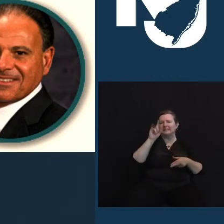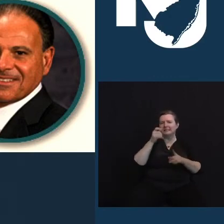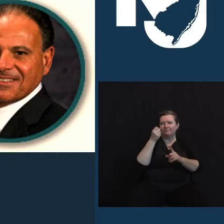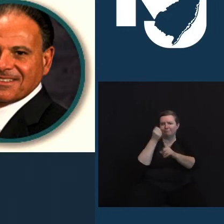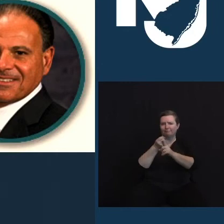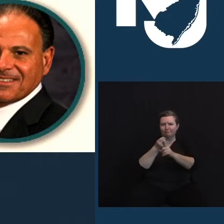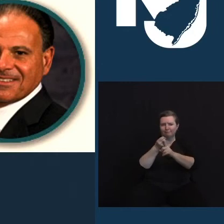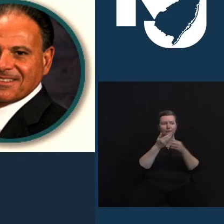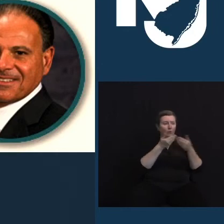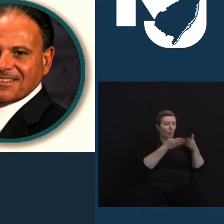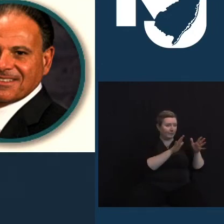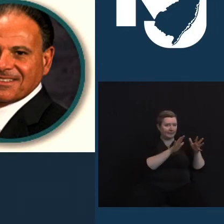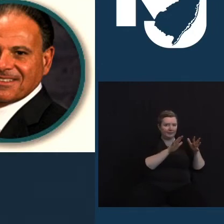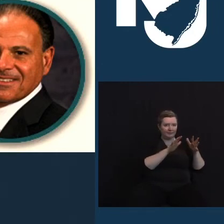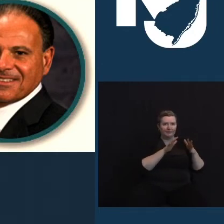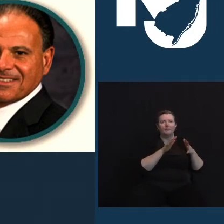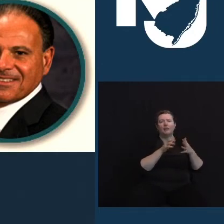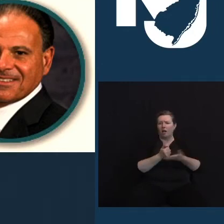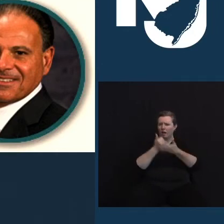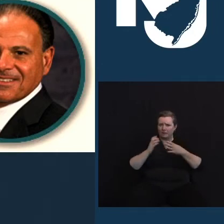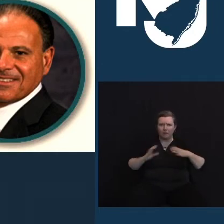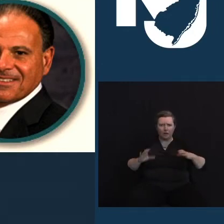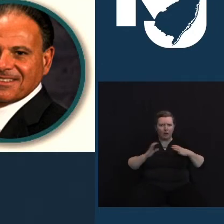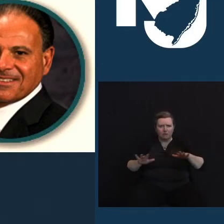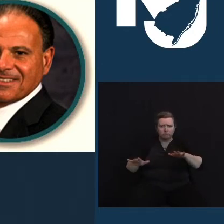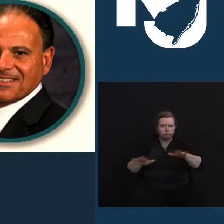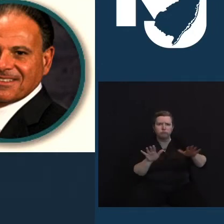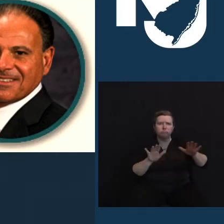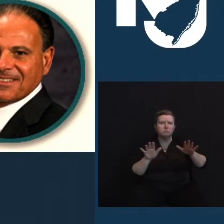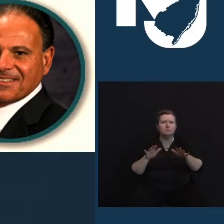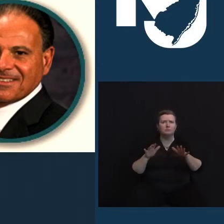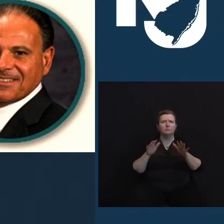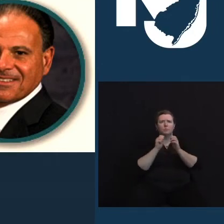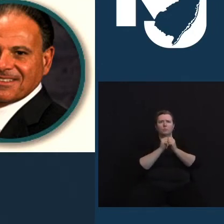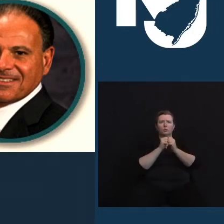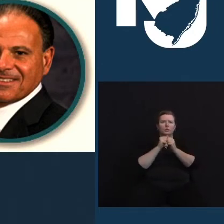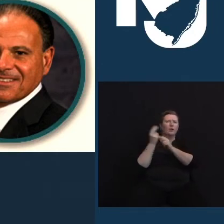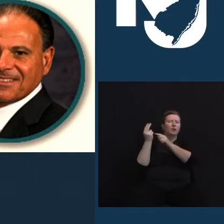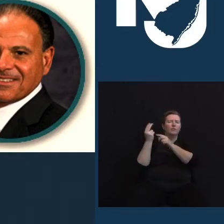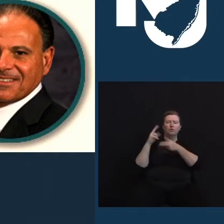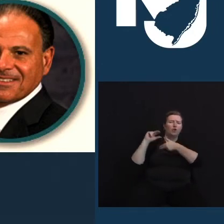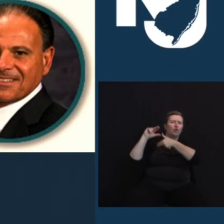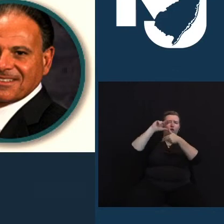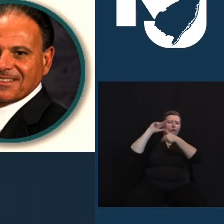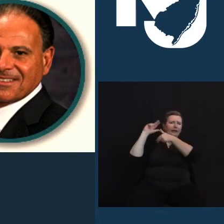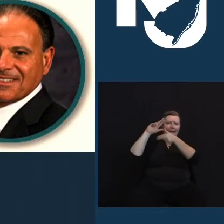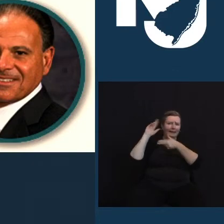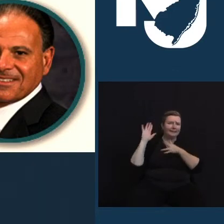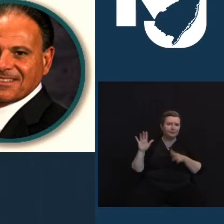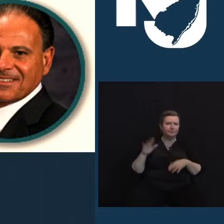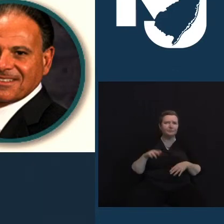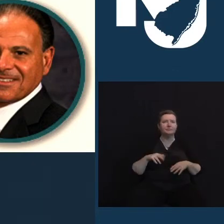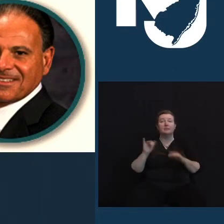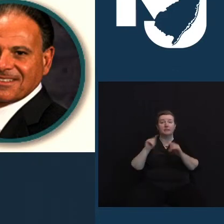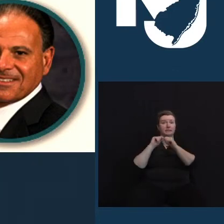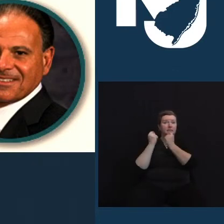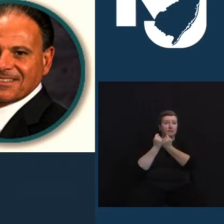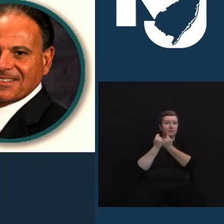to help his clients pick up and get back to providing care to those they serve. And today, Fred and his team are doing the